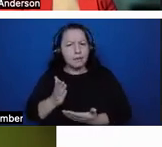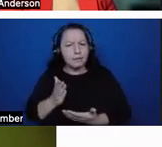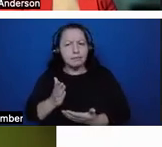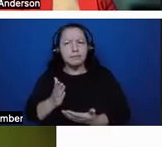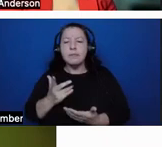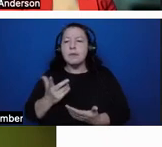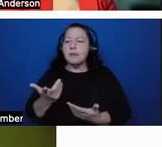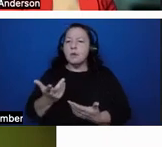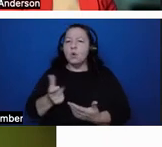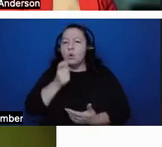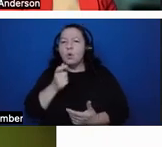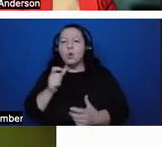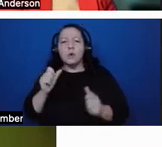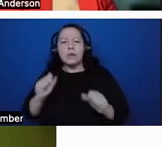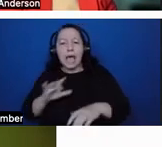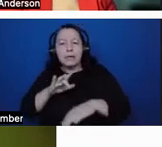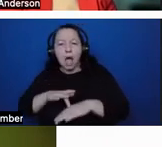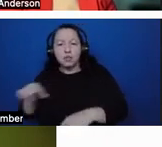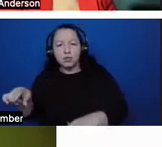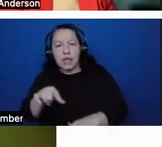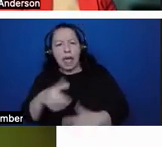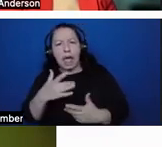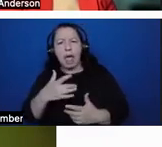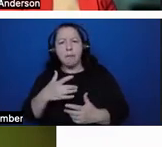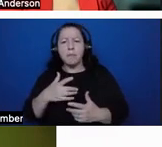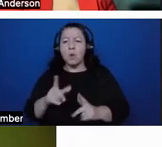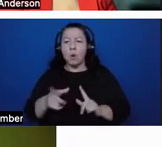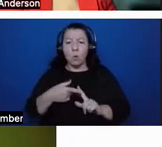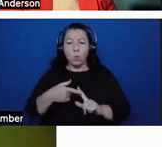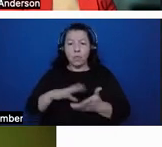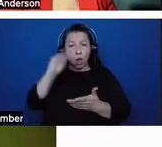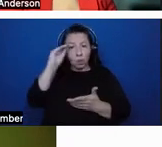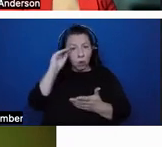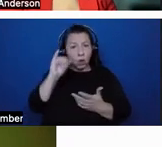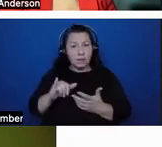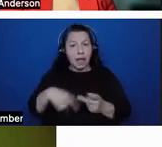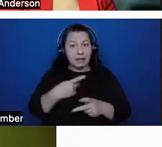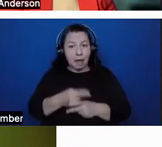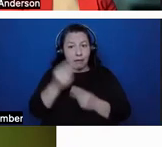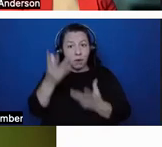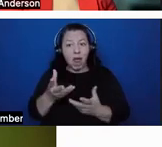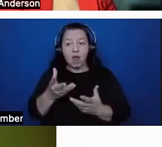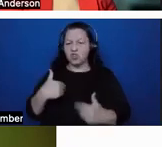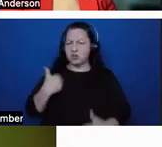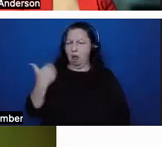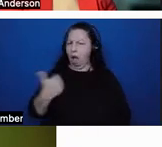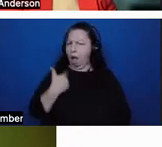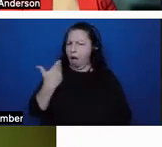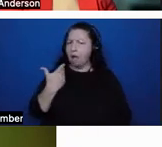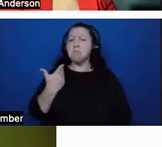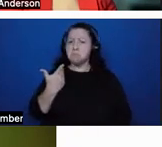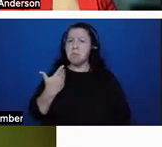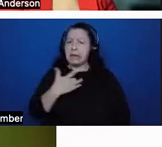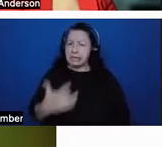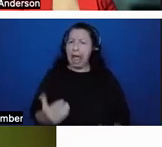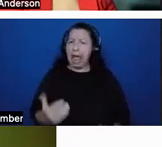say who gets to touch them, when they're taught those things at a very young age, they're more likely to come forward when that consent